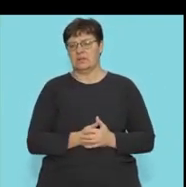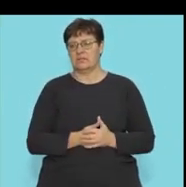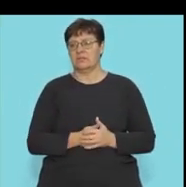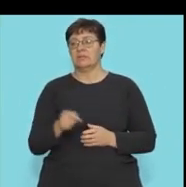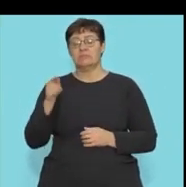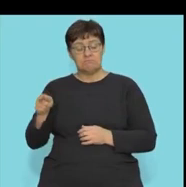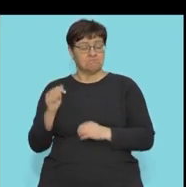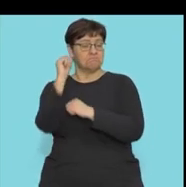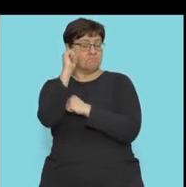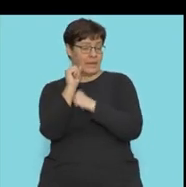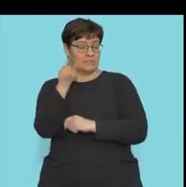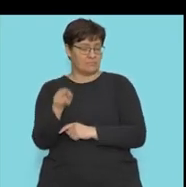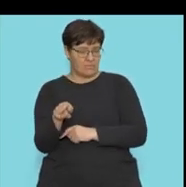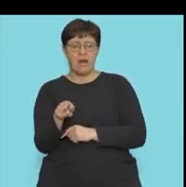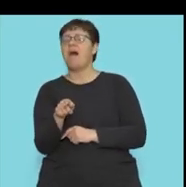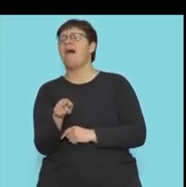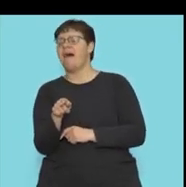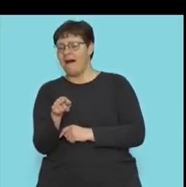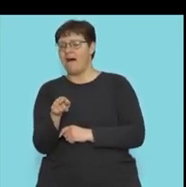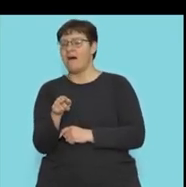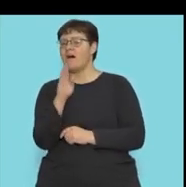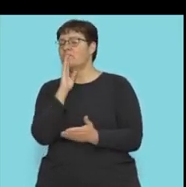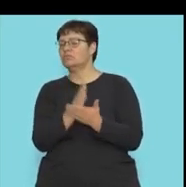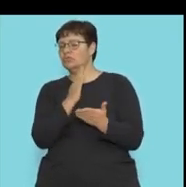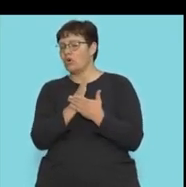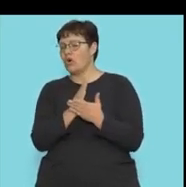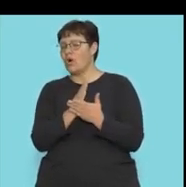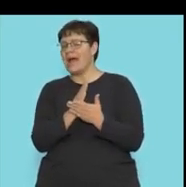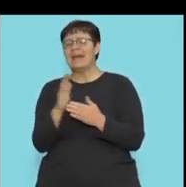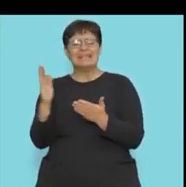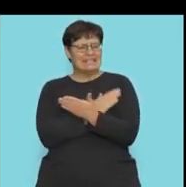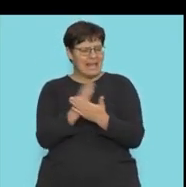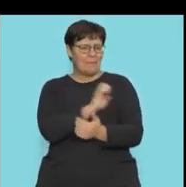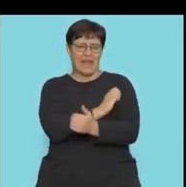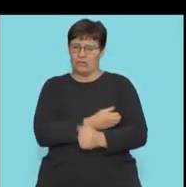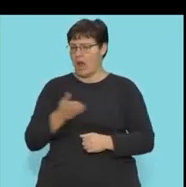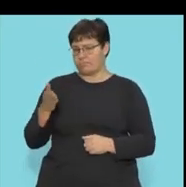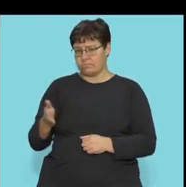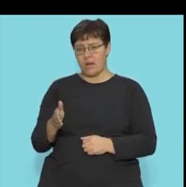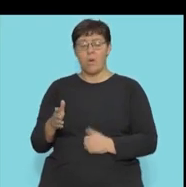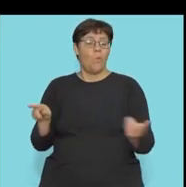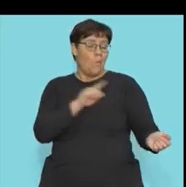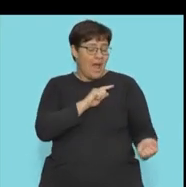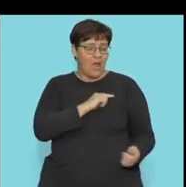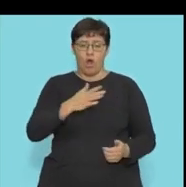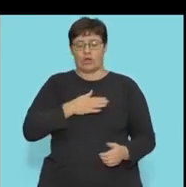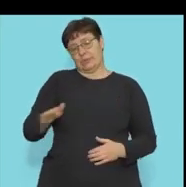again, this is a mechanism that ensures that there is some energy produced in the absence of